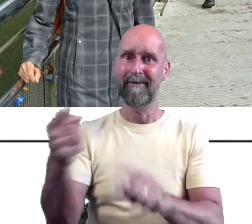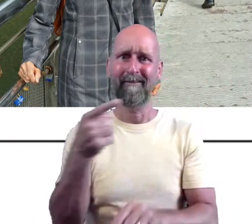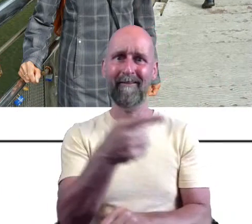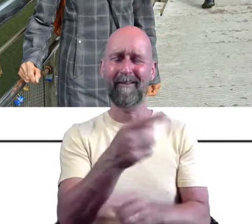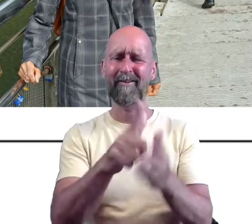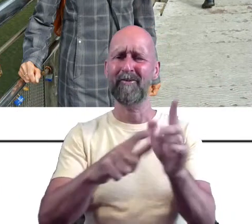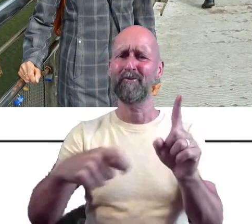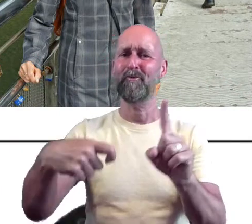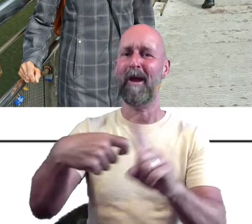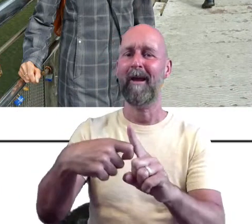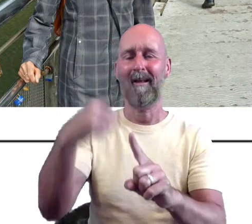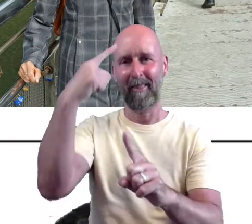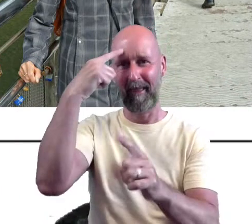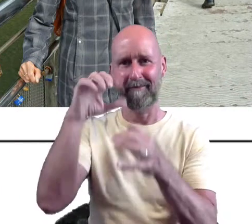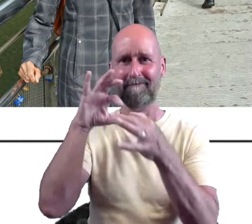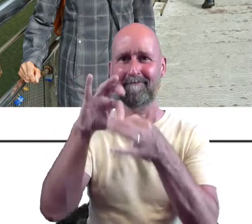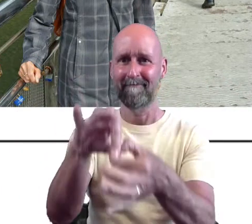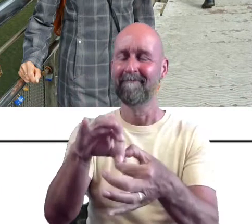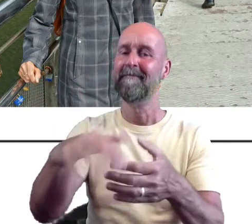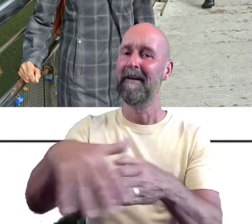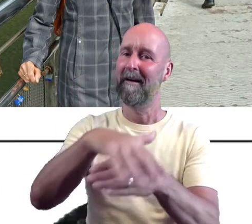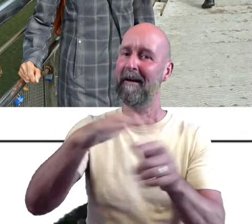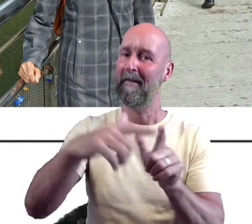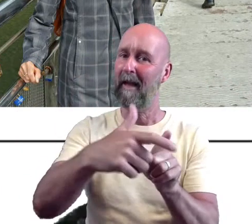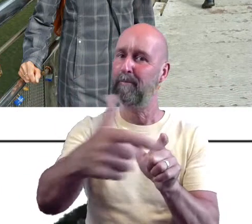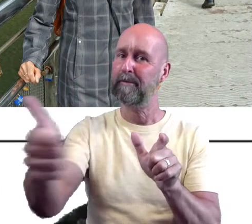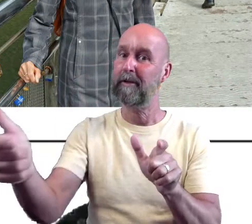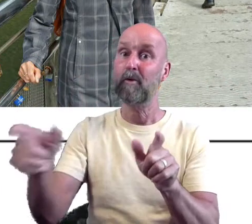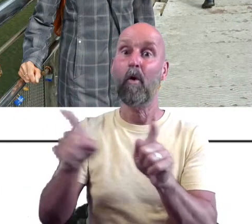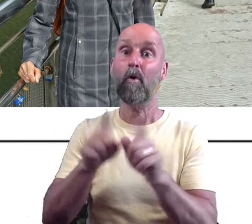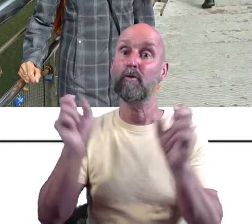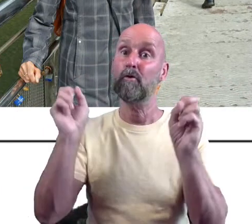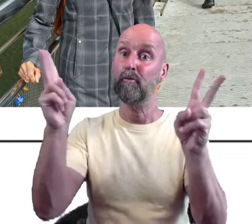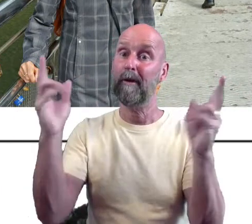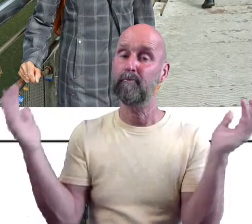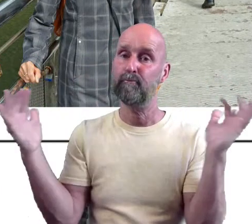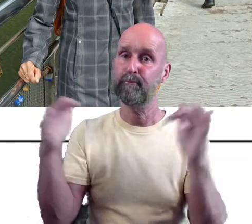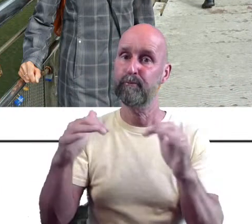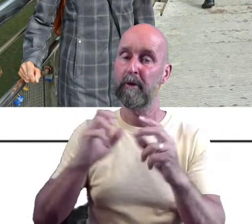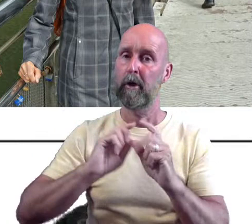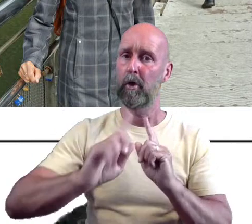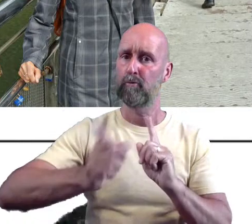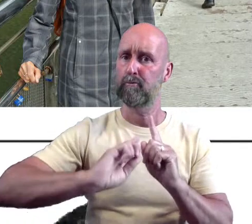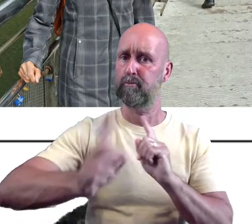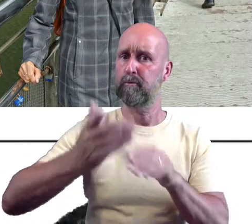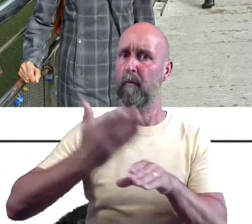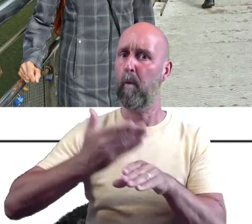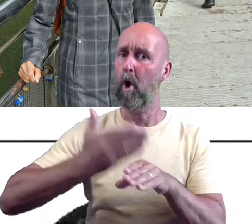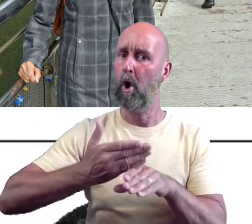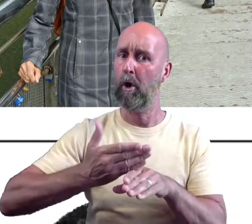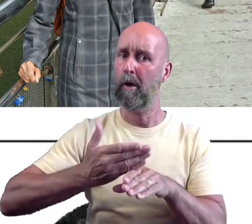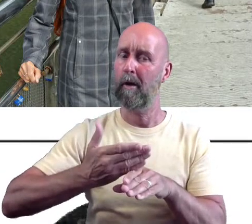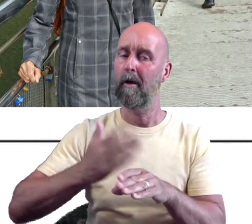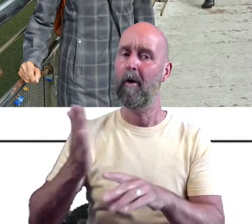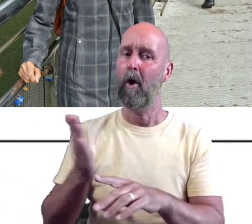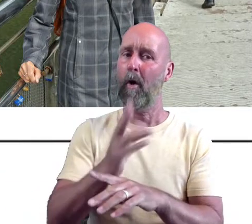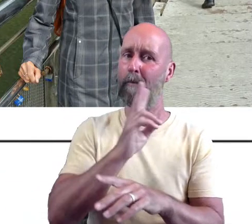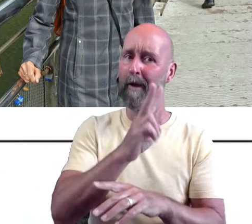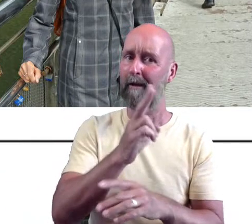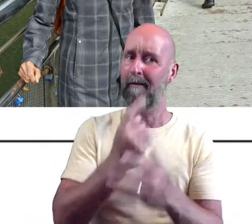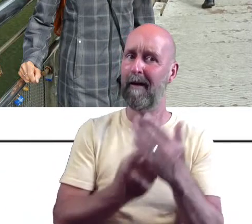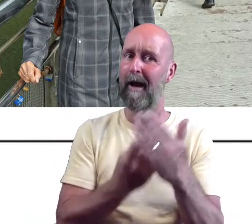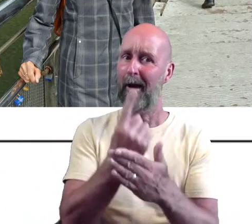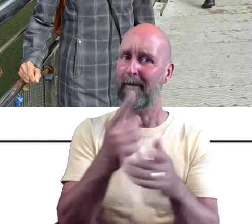people associate with the bridge. But it's also a touristic site, a commuting site. And that image on the right-hand side shows both of those things happening at the same